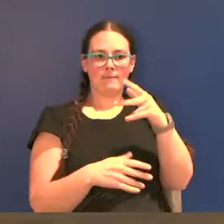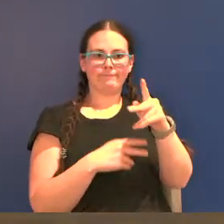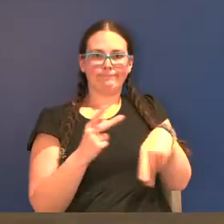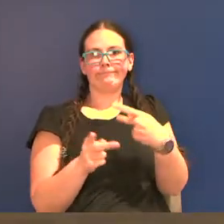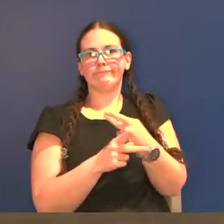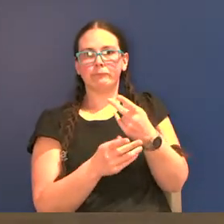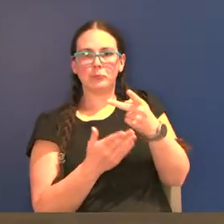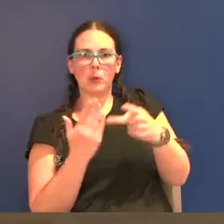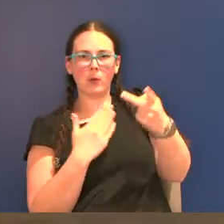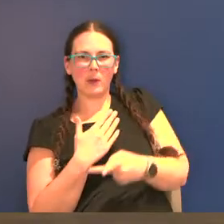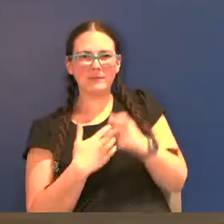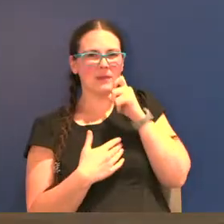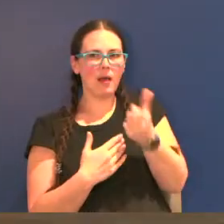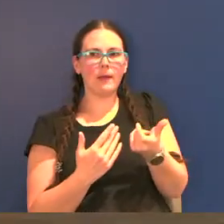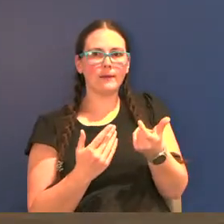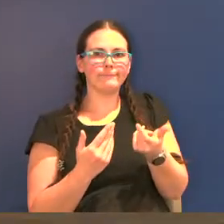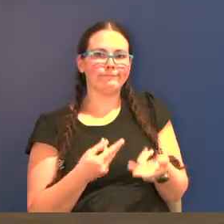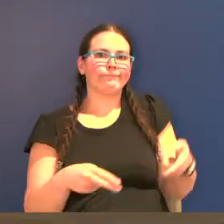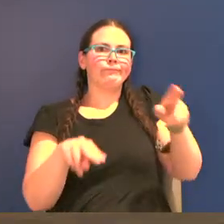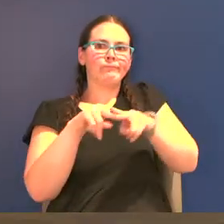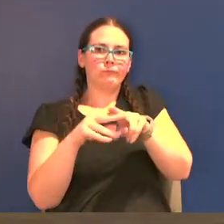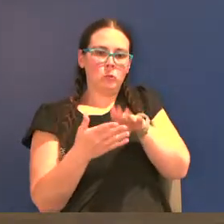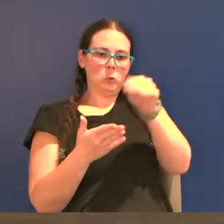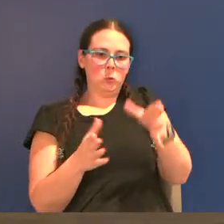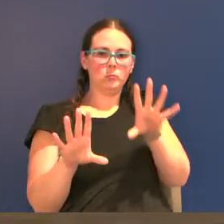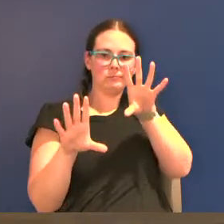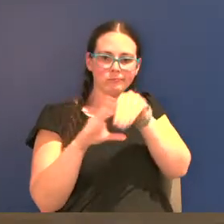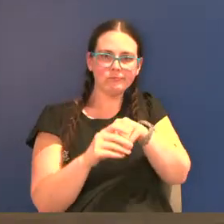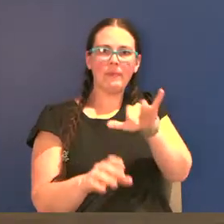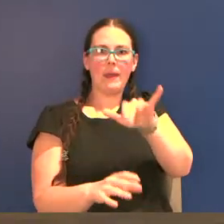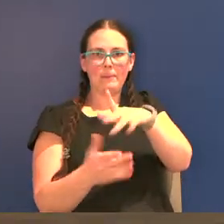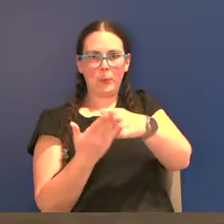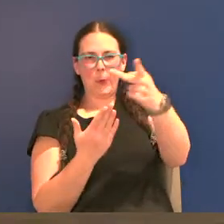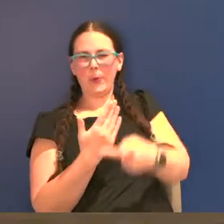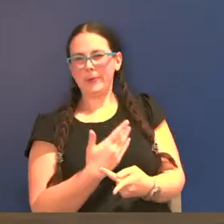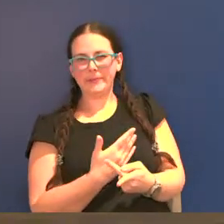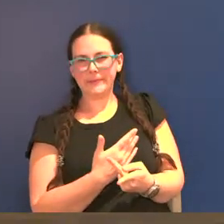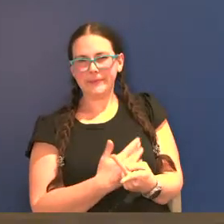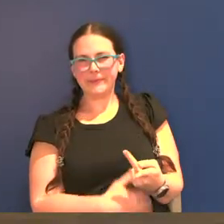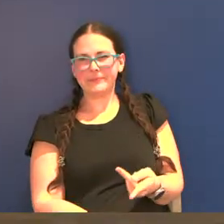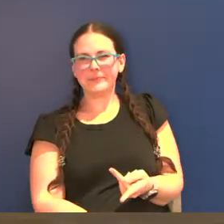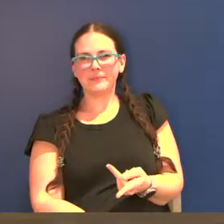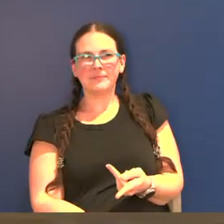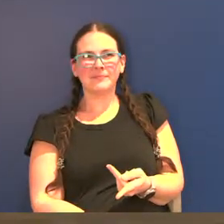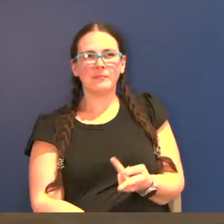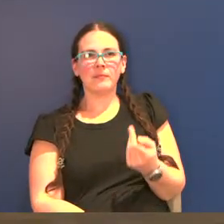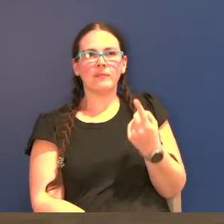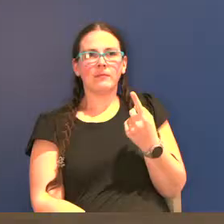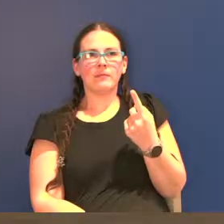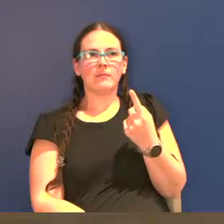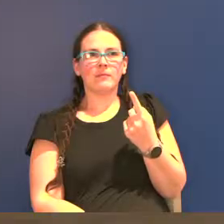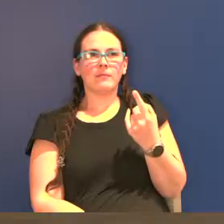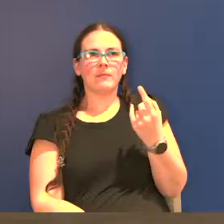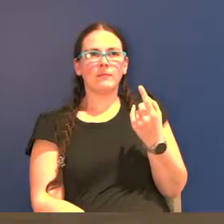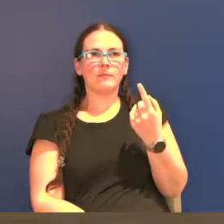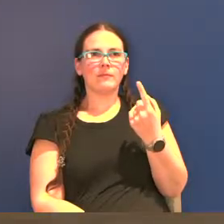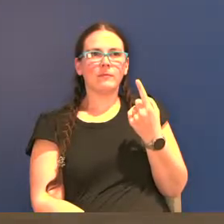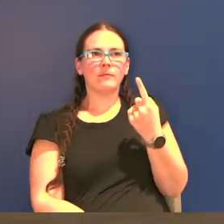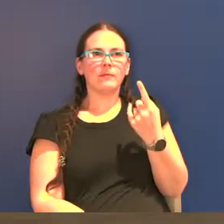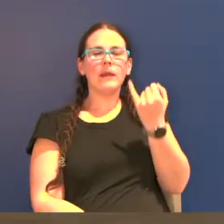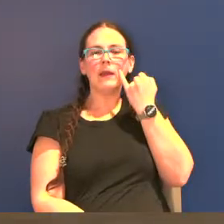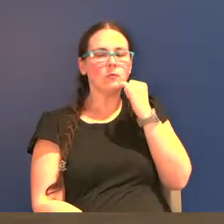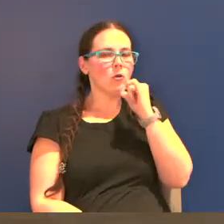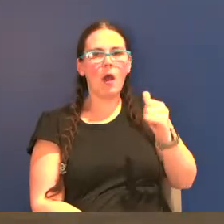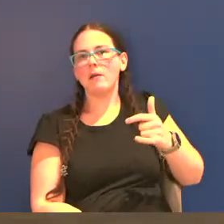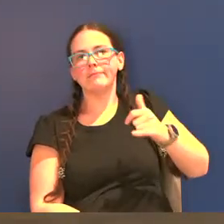be a large influx of students into those, Right. that are not zoned students for Gresham already. It's